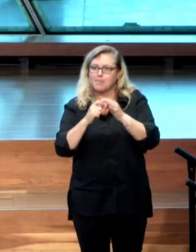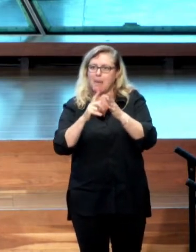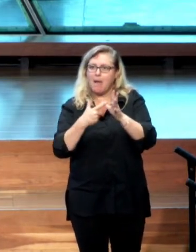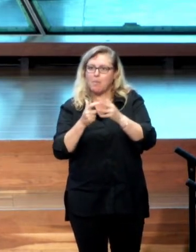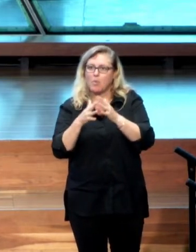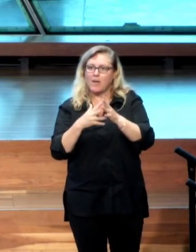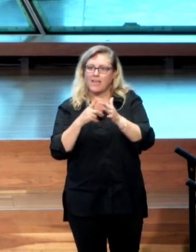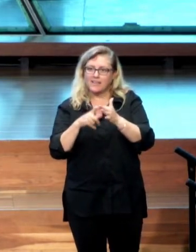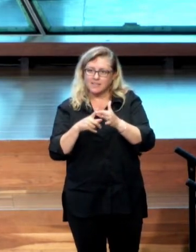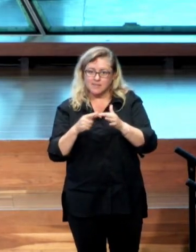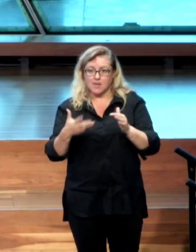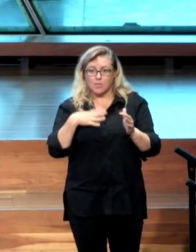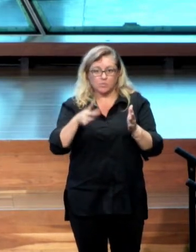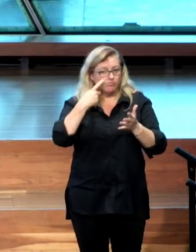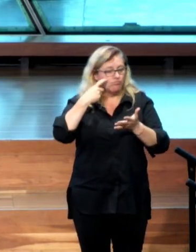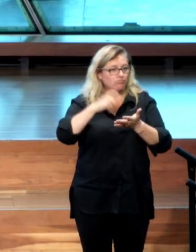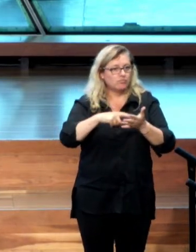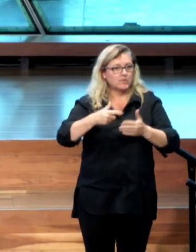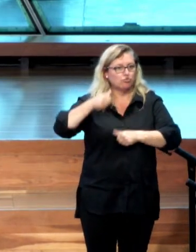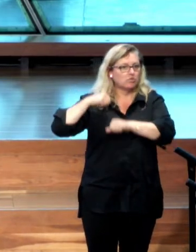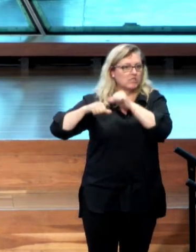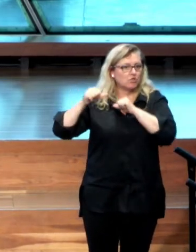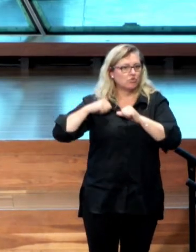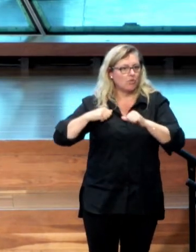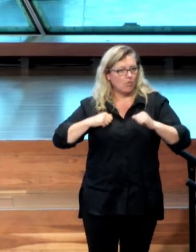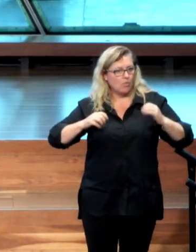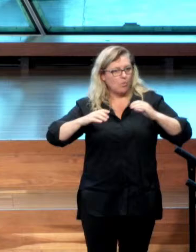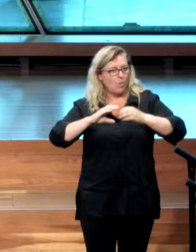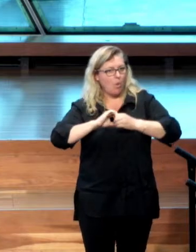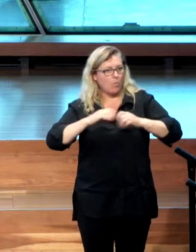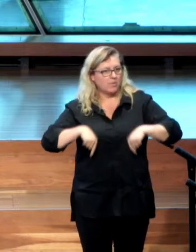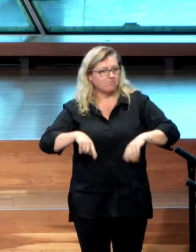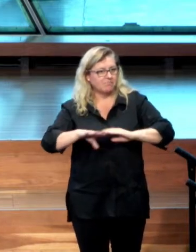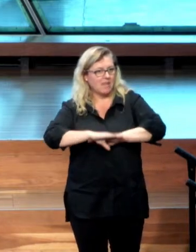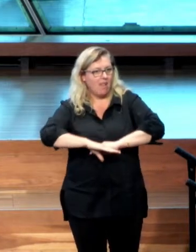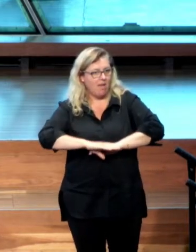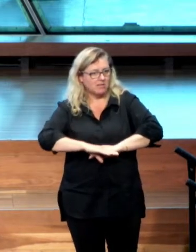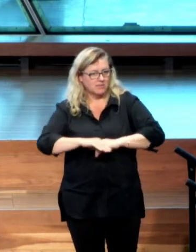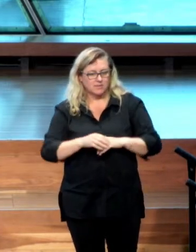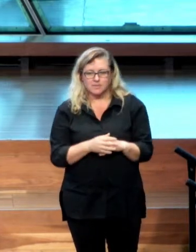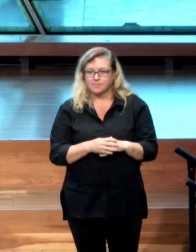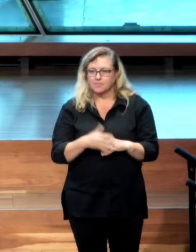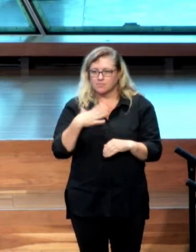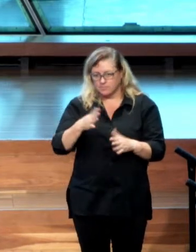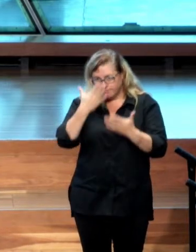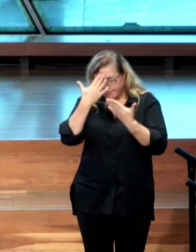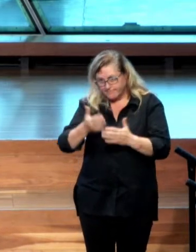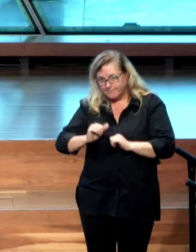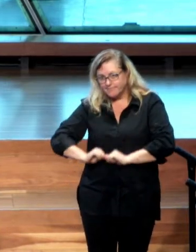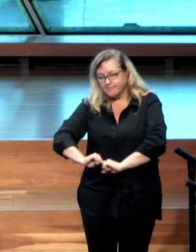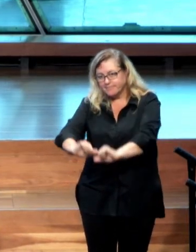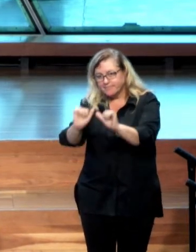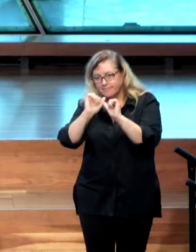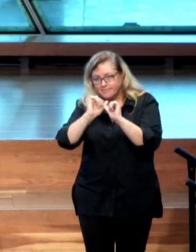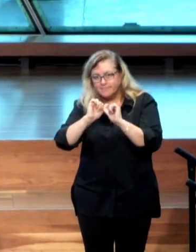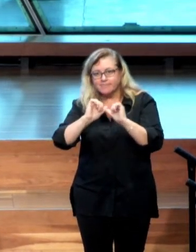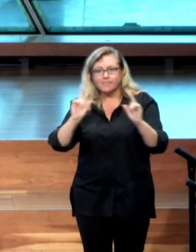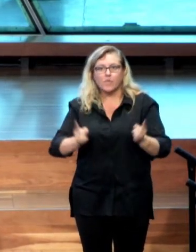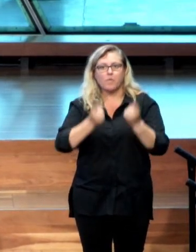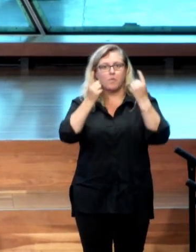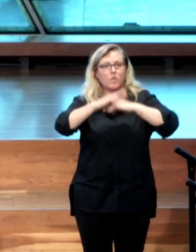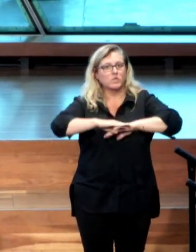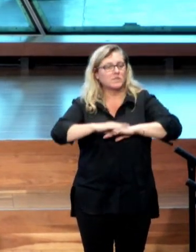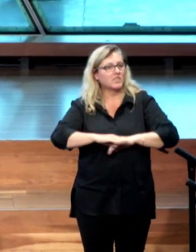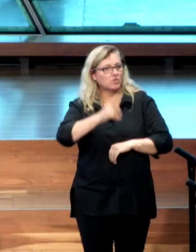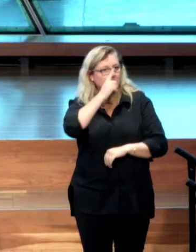too would like to acknowledge the traditional owners of this land and to pay my respects to all the First Nations people